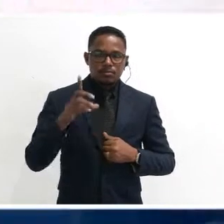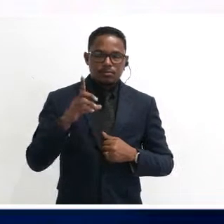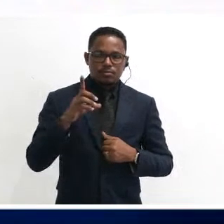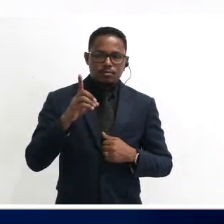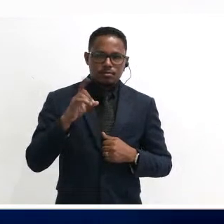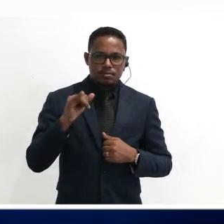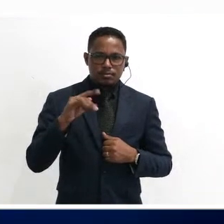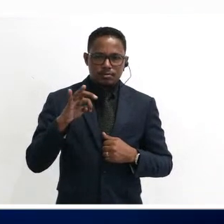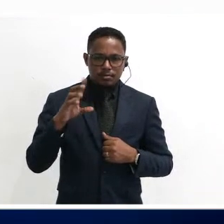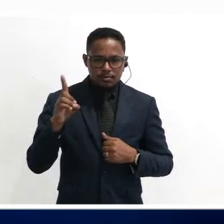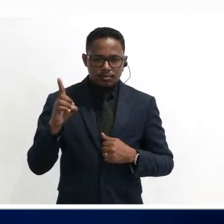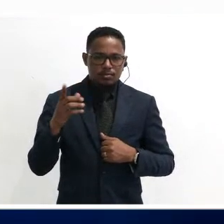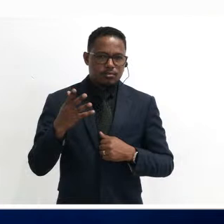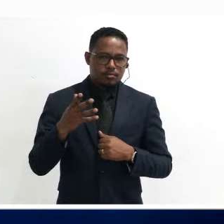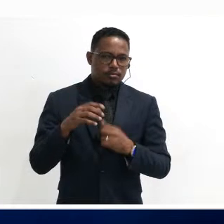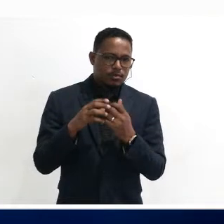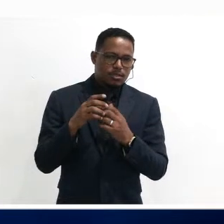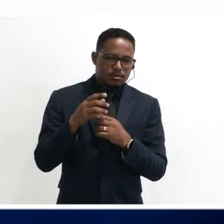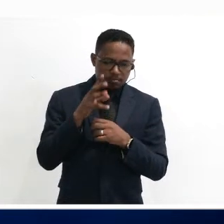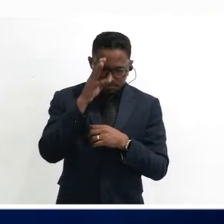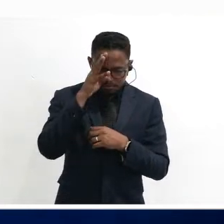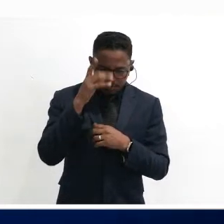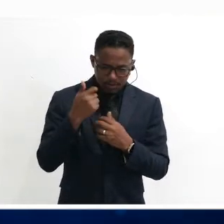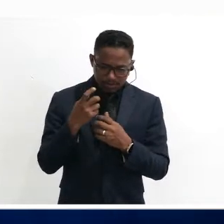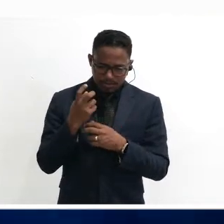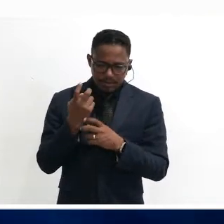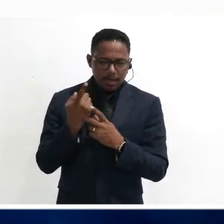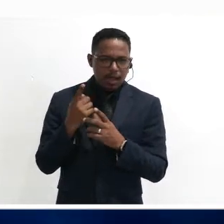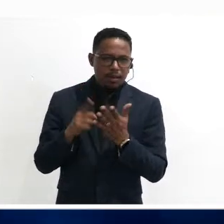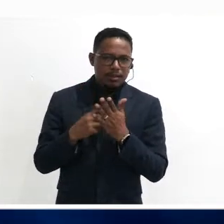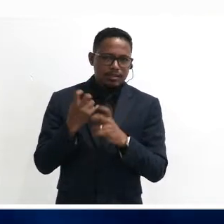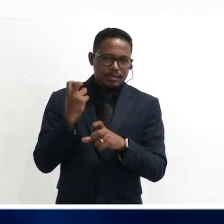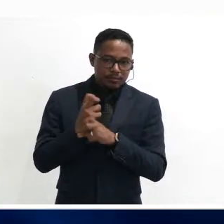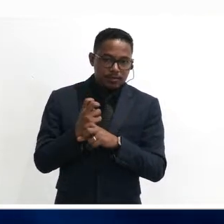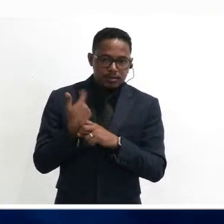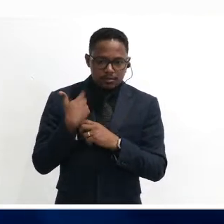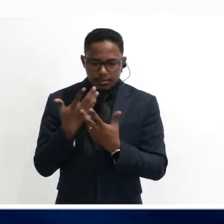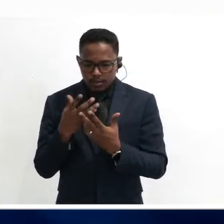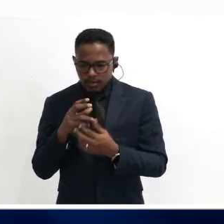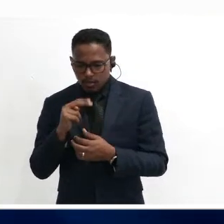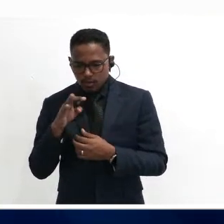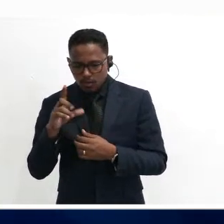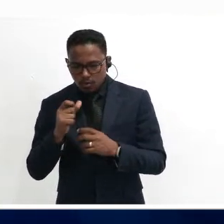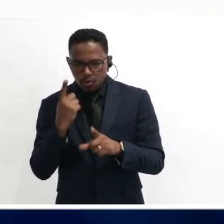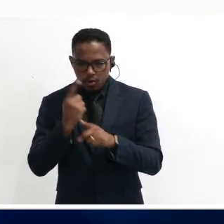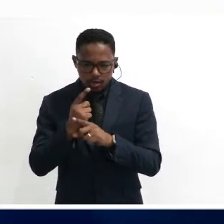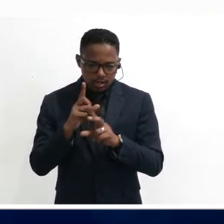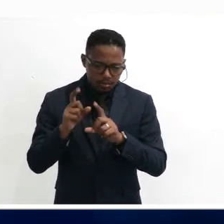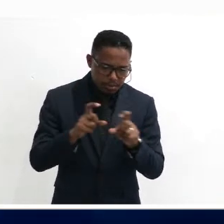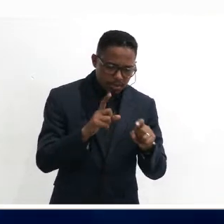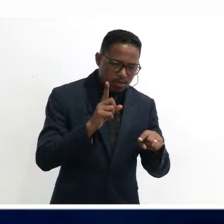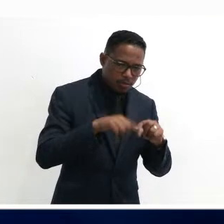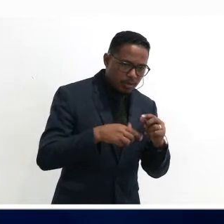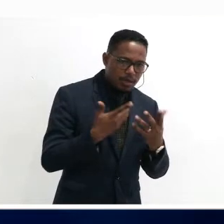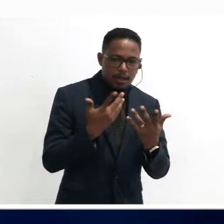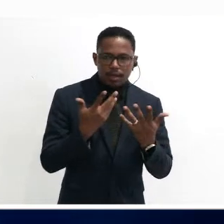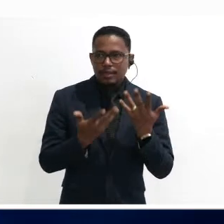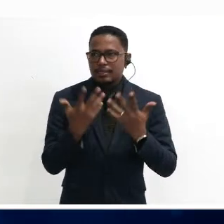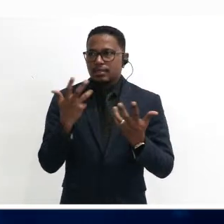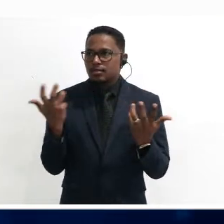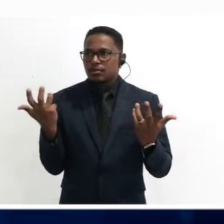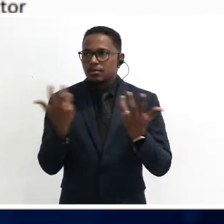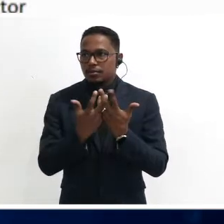probes that have been used in the past aren't really adequate for the current tight pitches of advanced